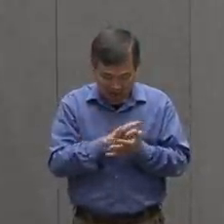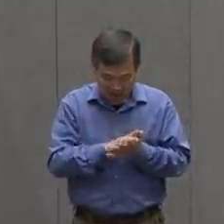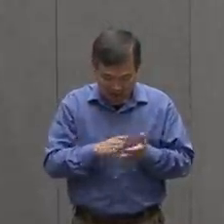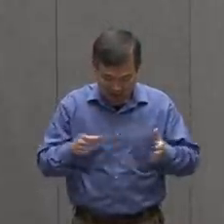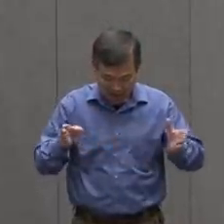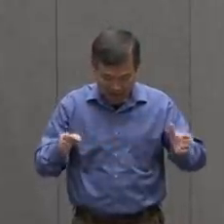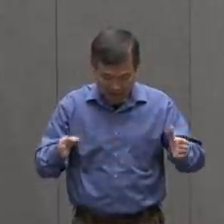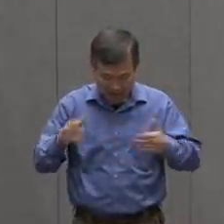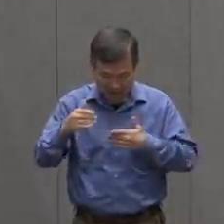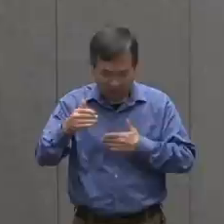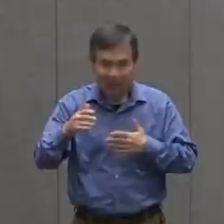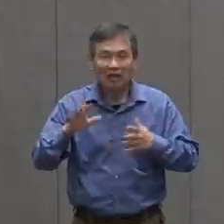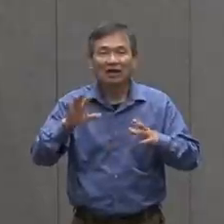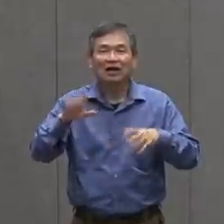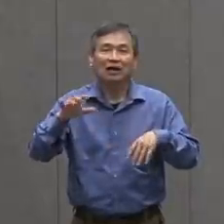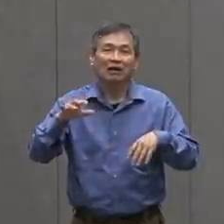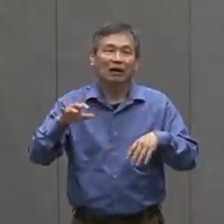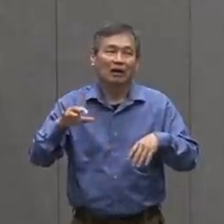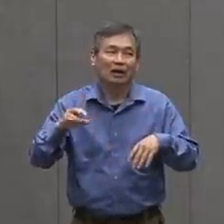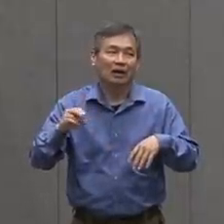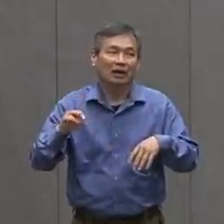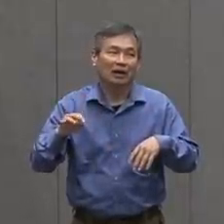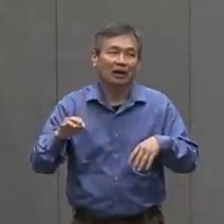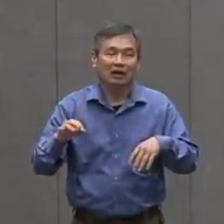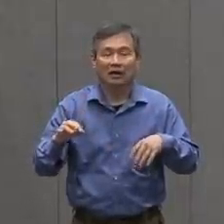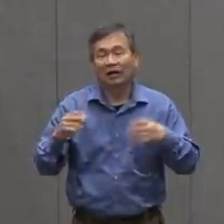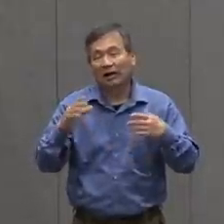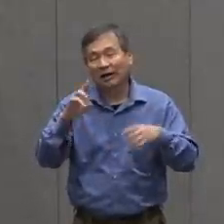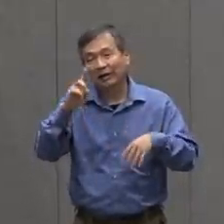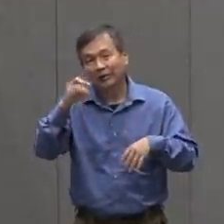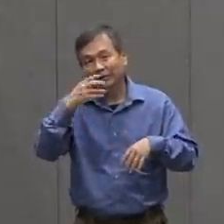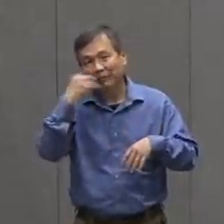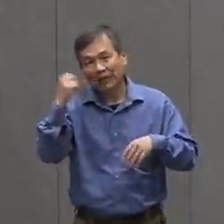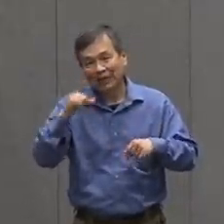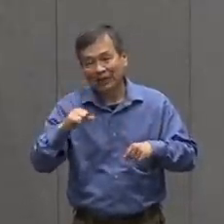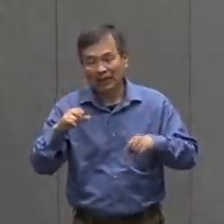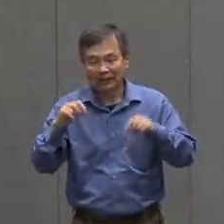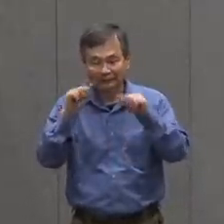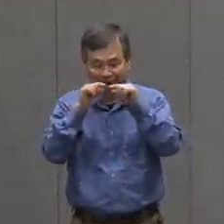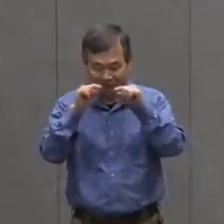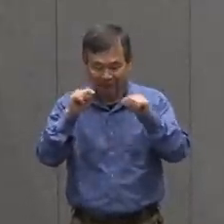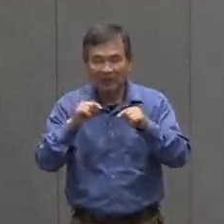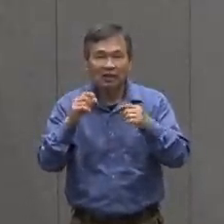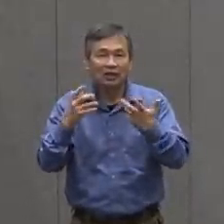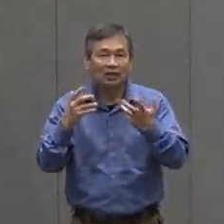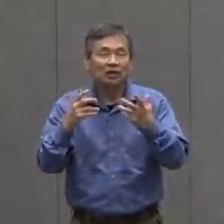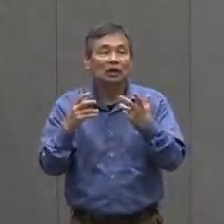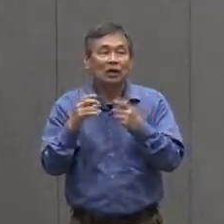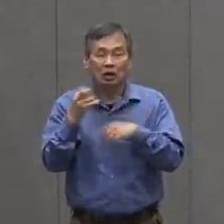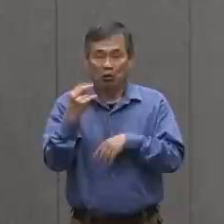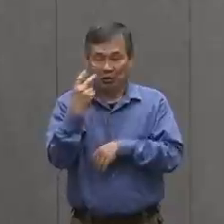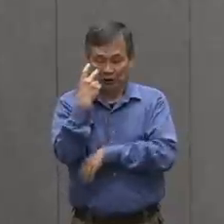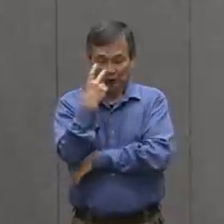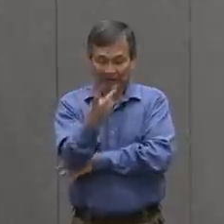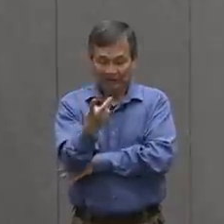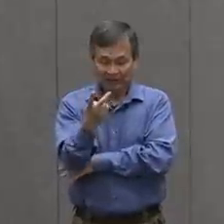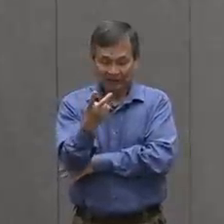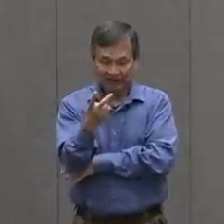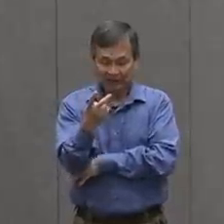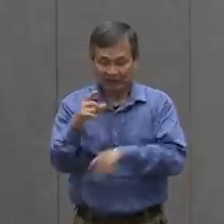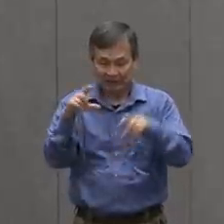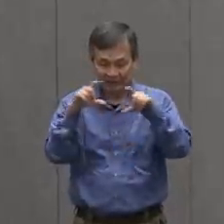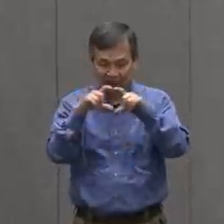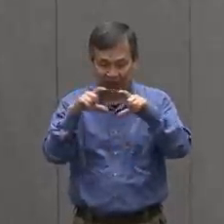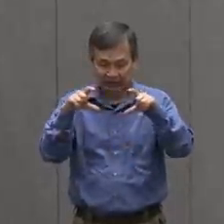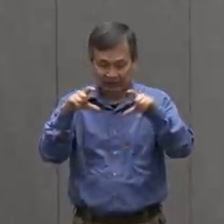And I really recommend having something to trace. I'm going to do the best I can for you, friends. And then when you look at a single die,